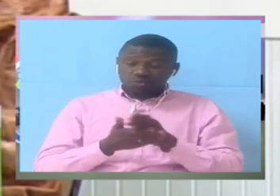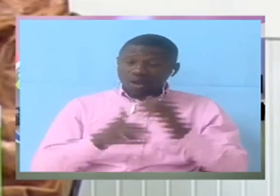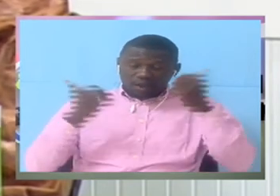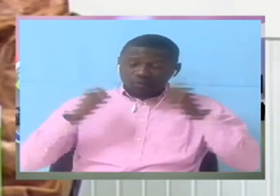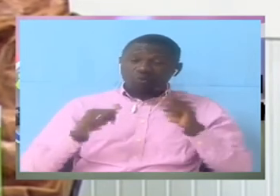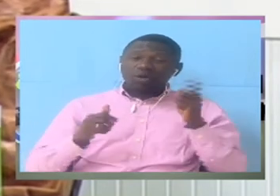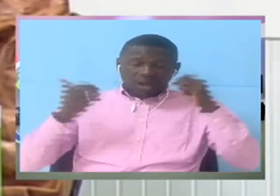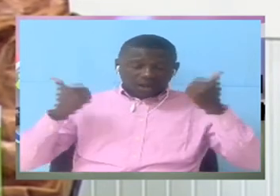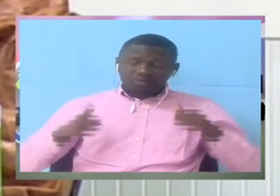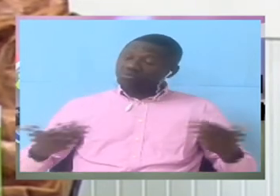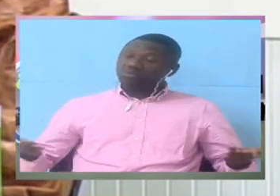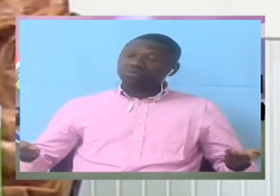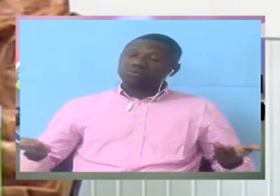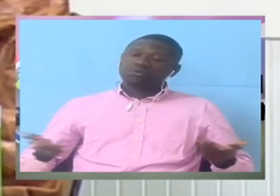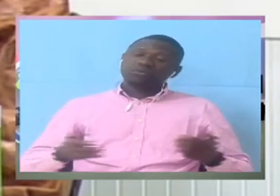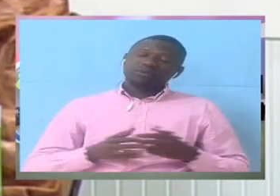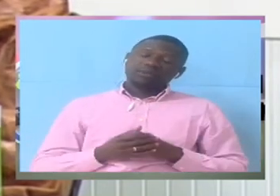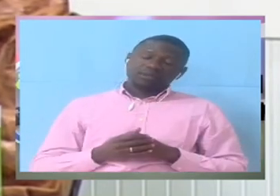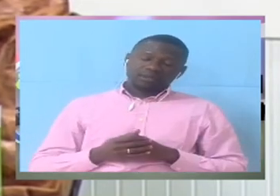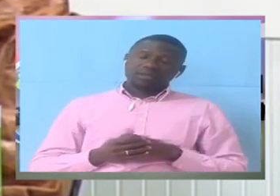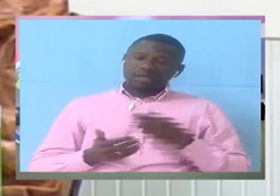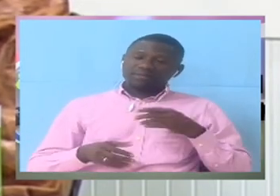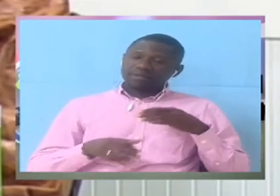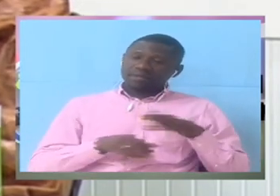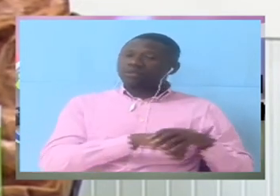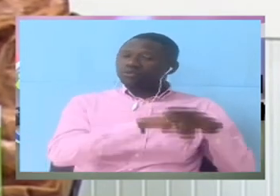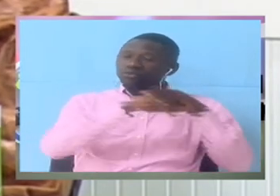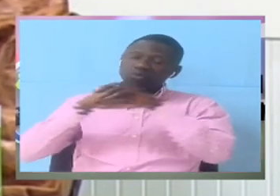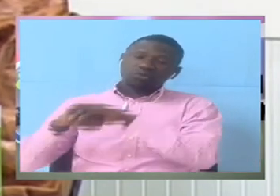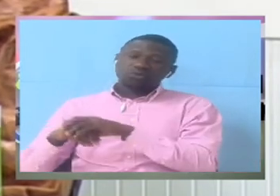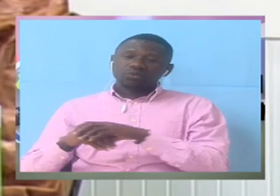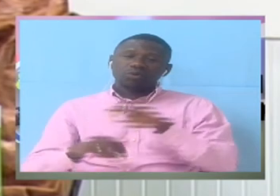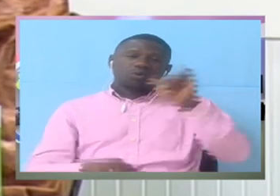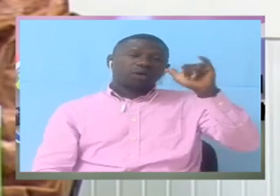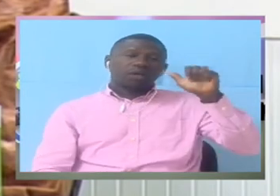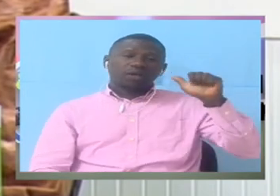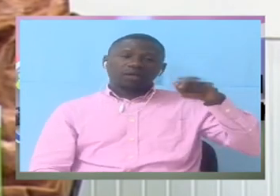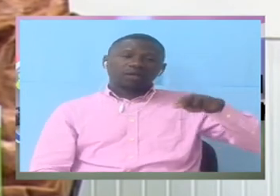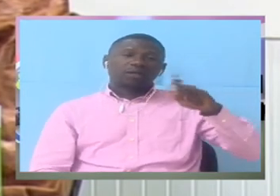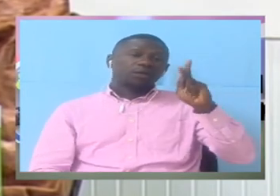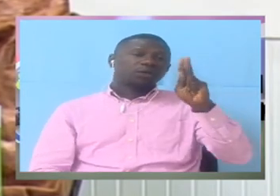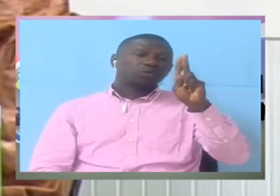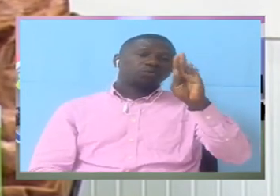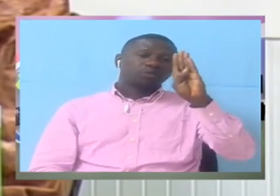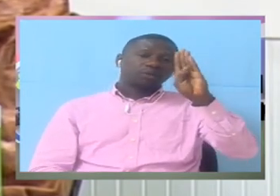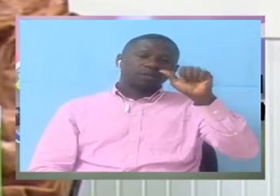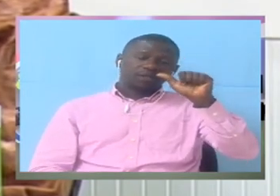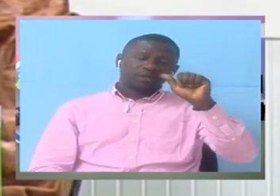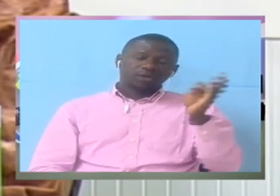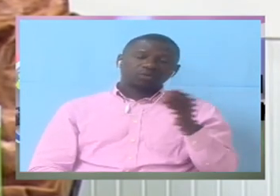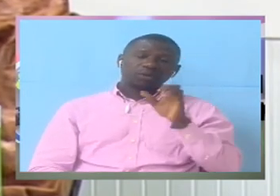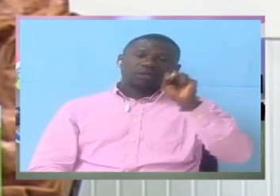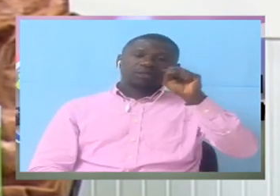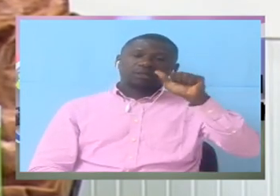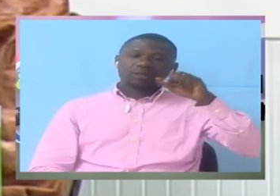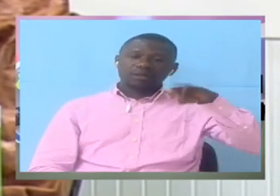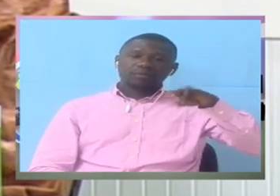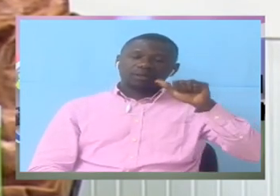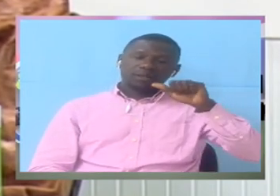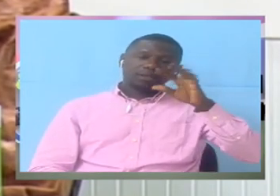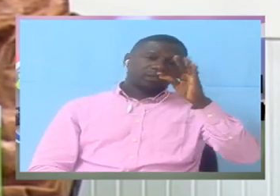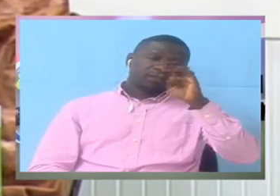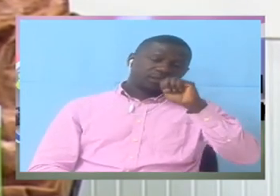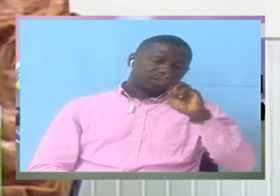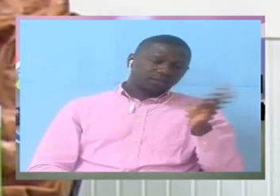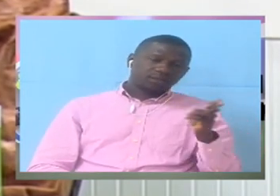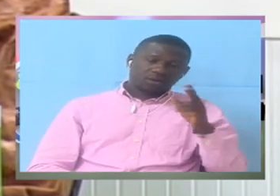Then they took us to Yankuba Samate's house. From Badubuja, Salikenye, Nimangina. He is a Gambian. I think if I can remember, he's